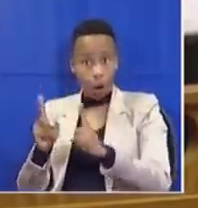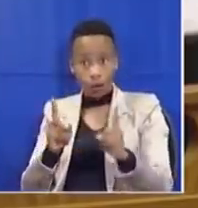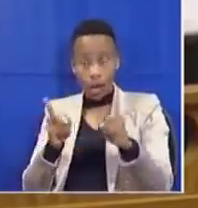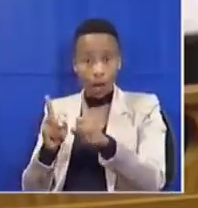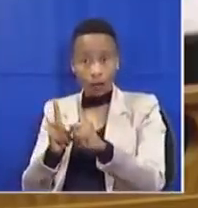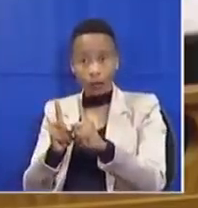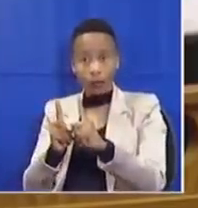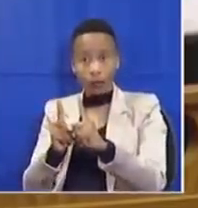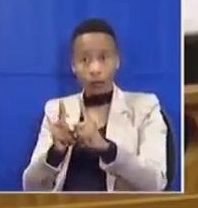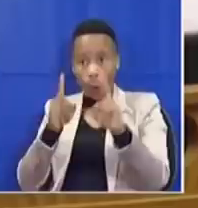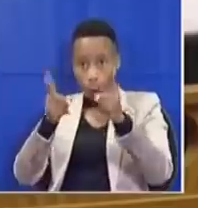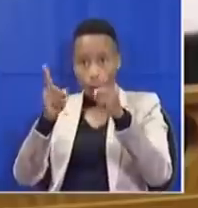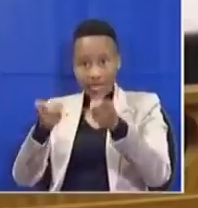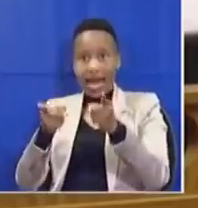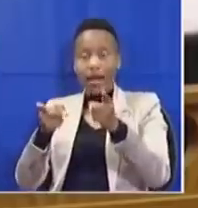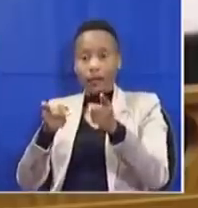podium.